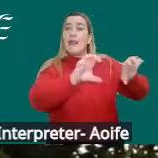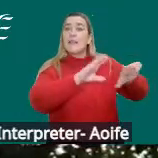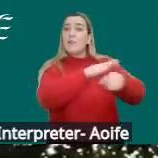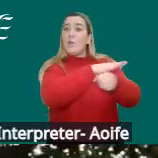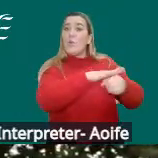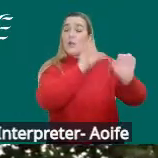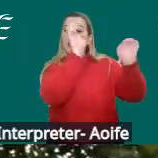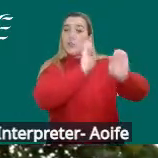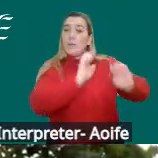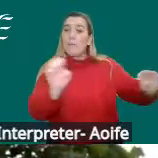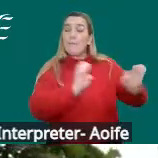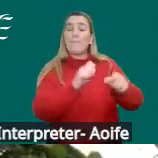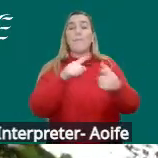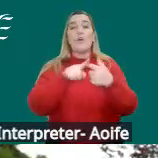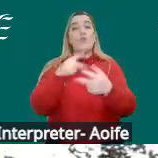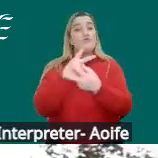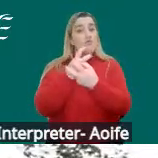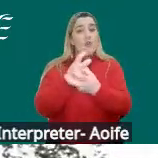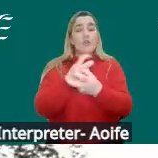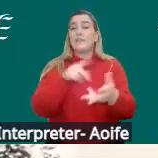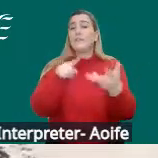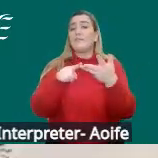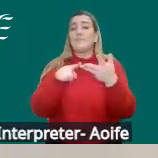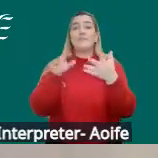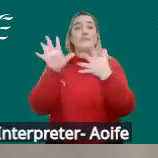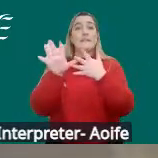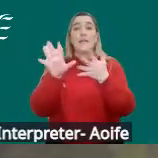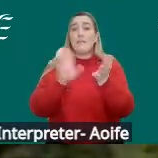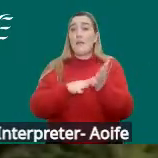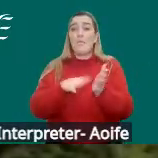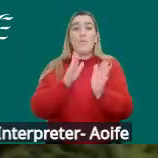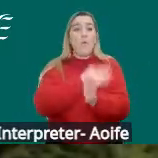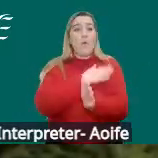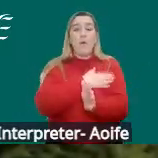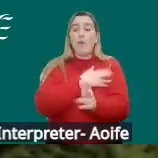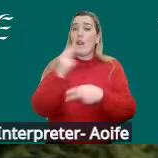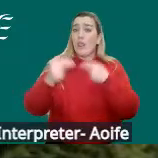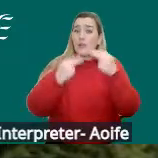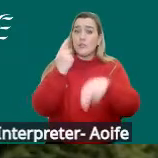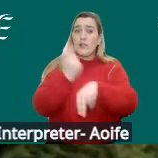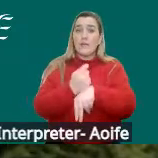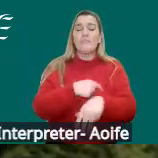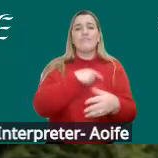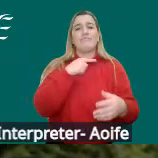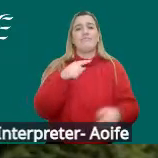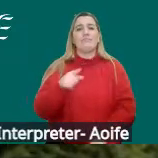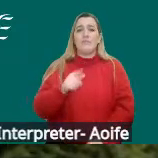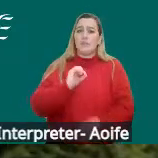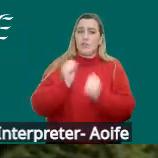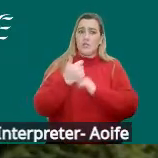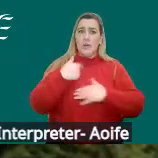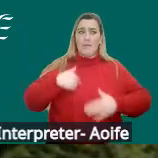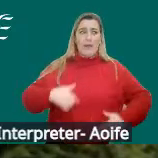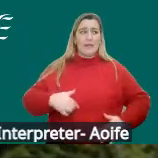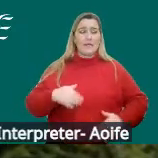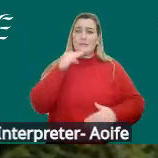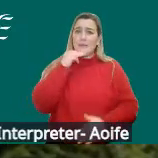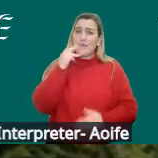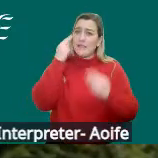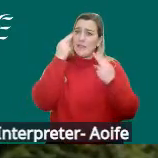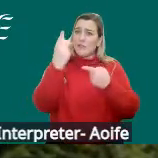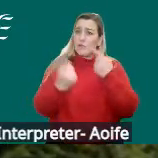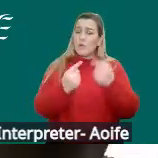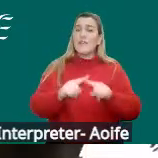jog, or 10-minute walk at lunchtime. The changes to our body as we get older and during menopause means we need to do different types of